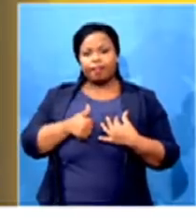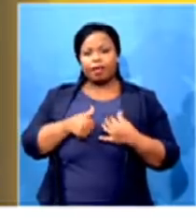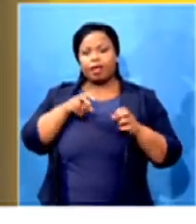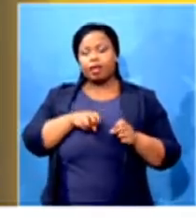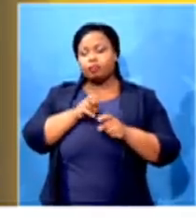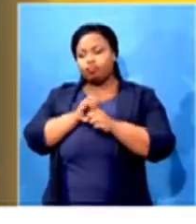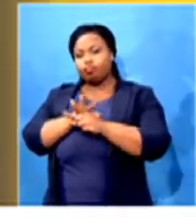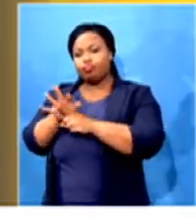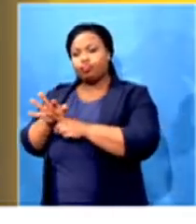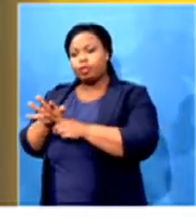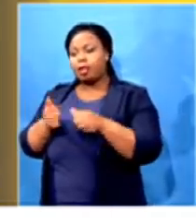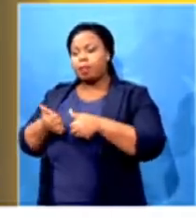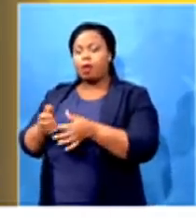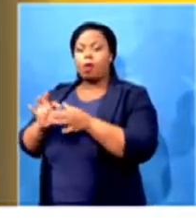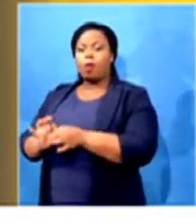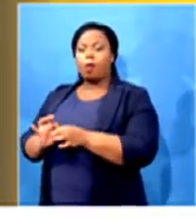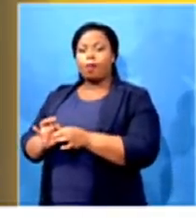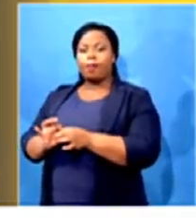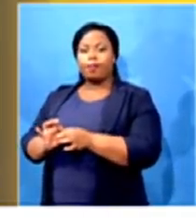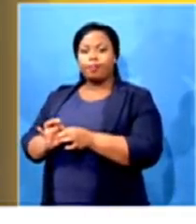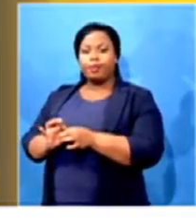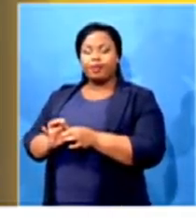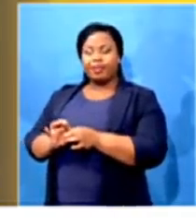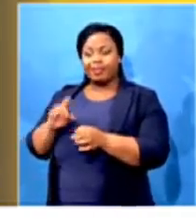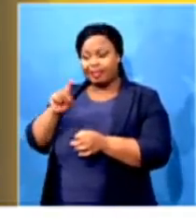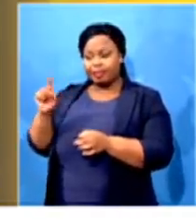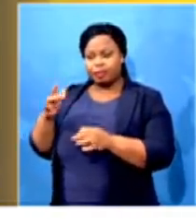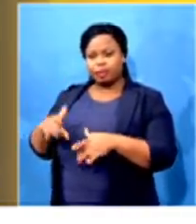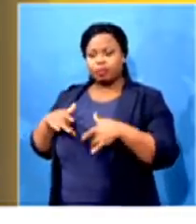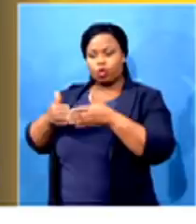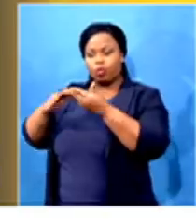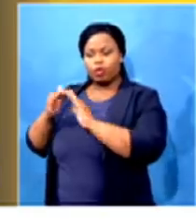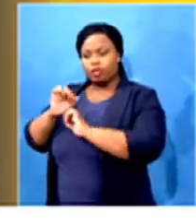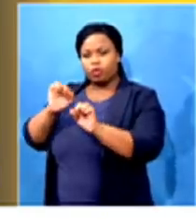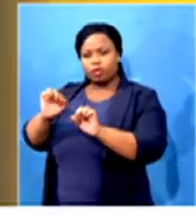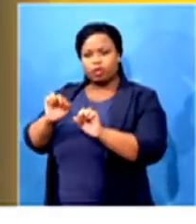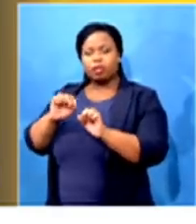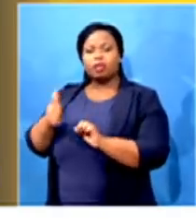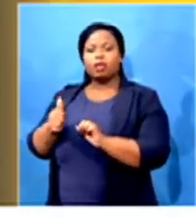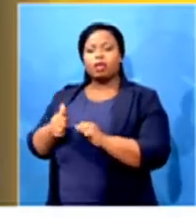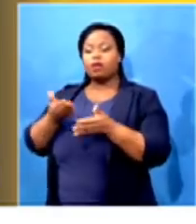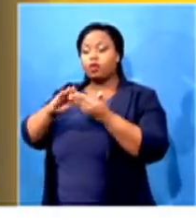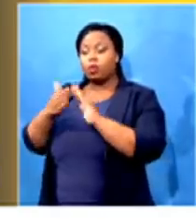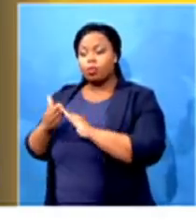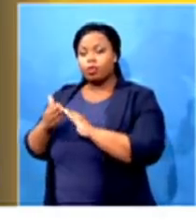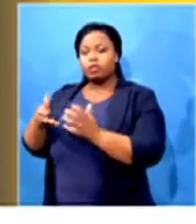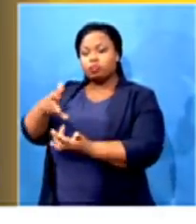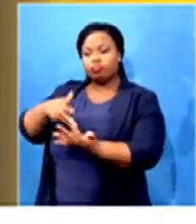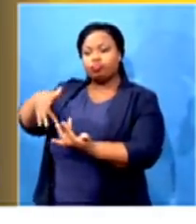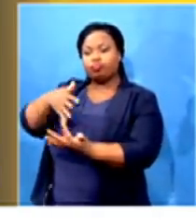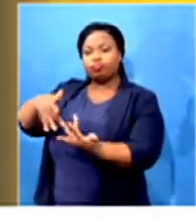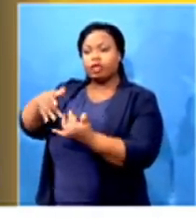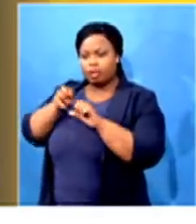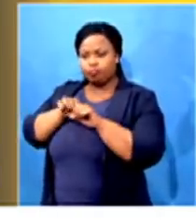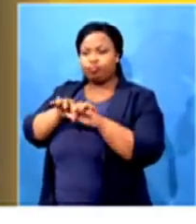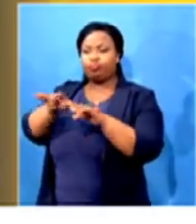the virus back home where they're staying, and the interactions between the community started to get the virus